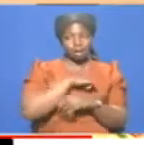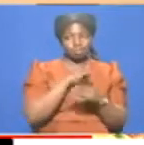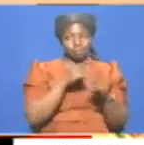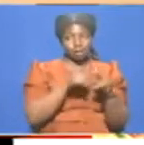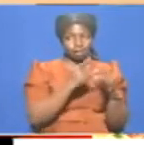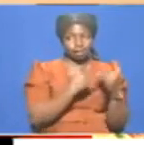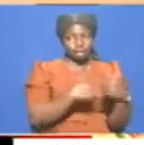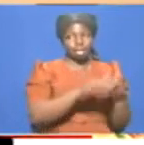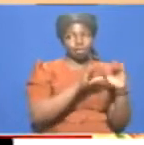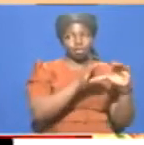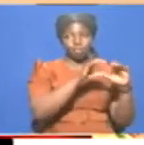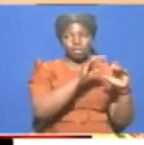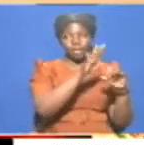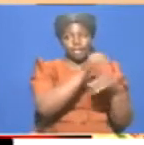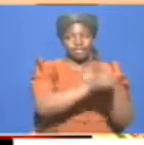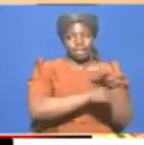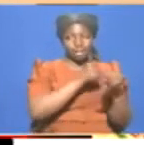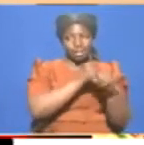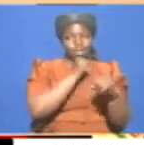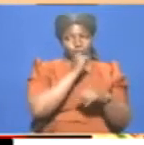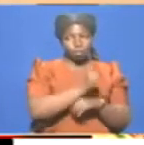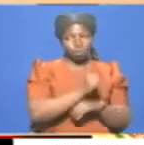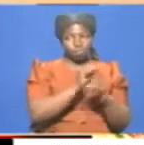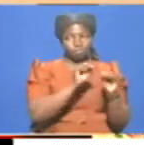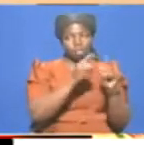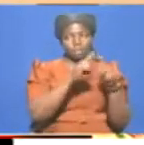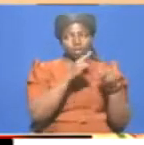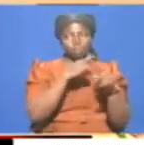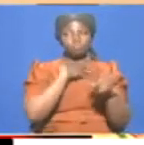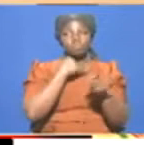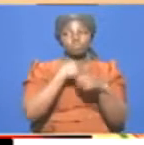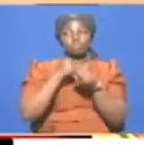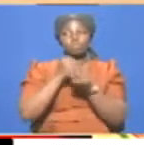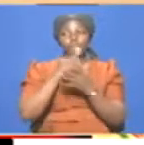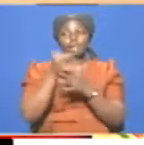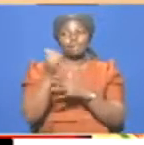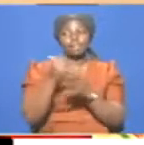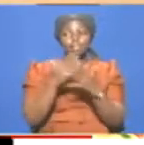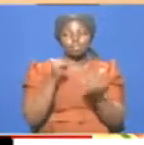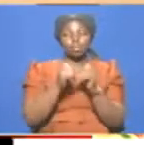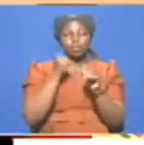coach 5-year-olds. We want to make sure that whatever we do is going to be